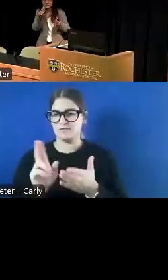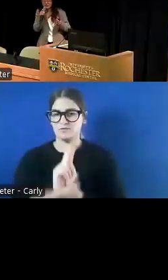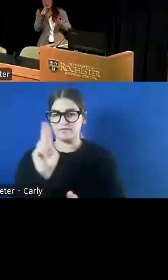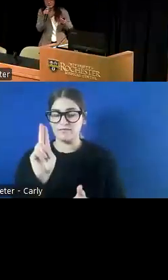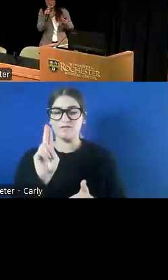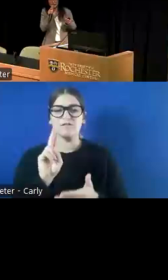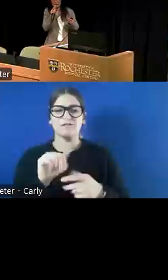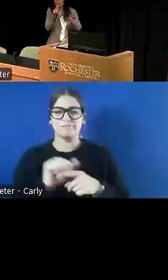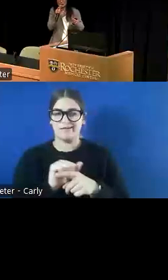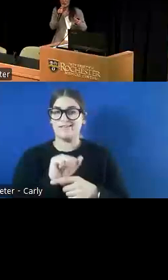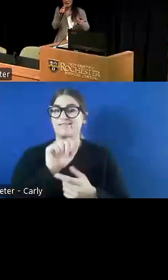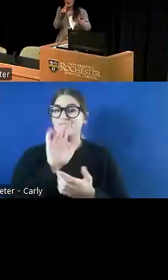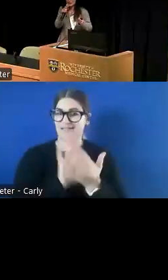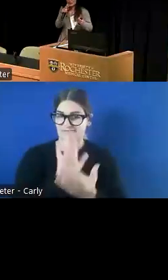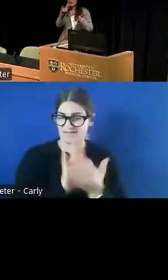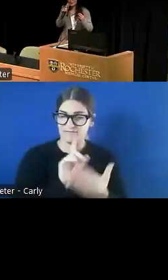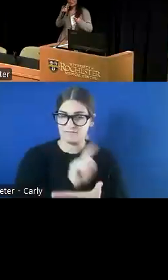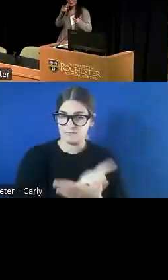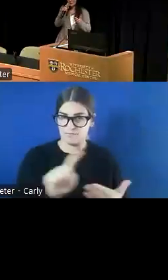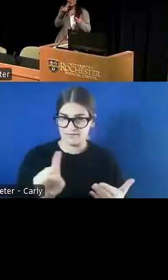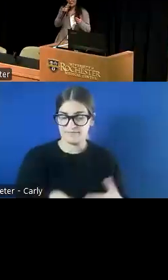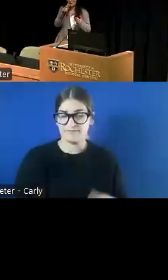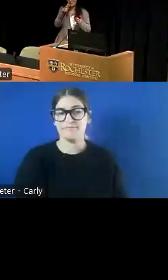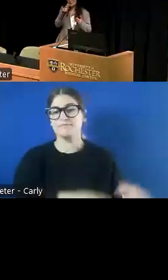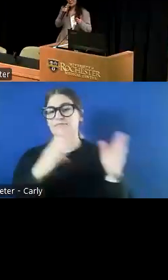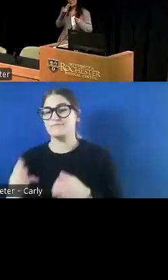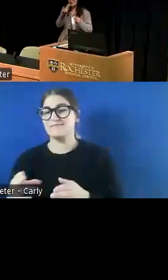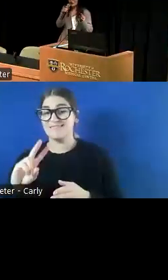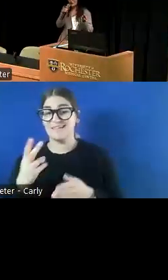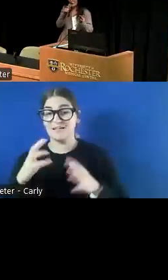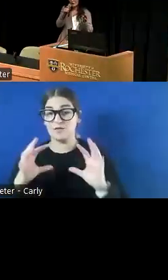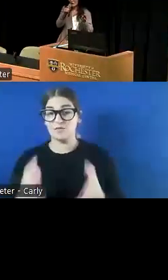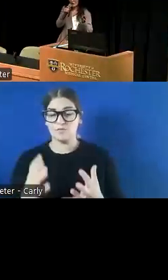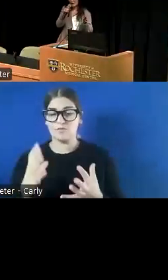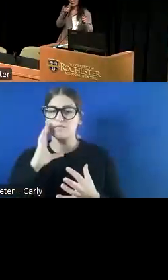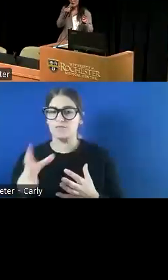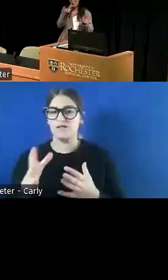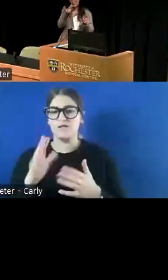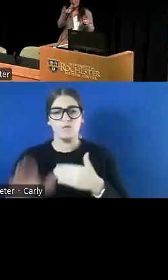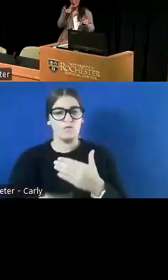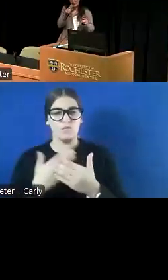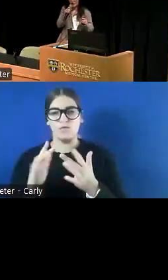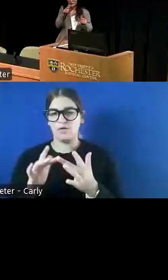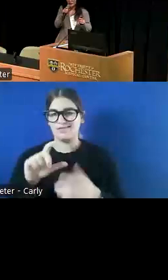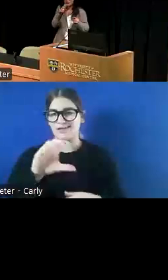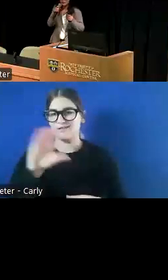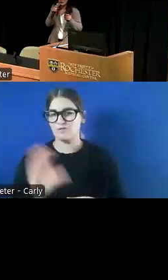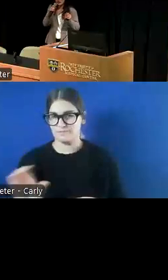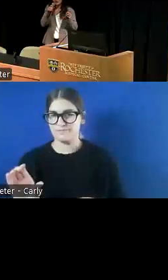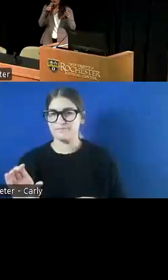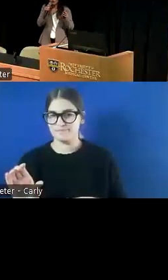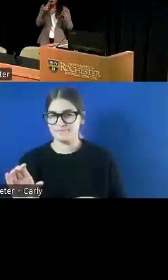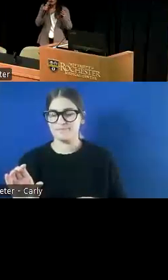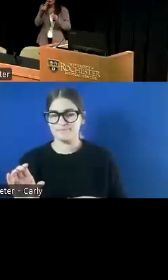reflection exercises together for a week. And then another group of chaplains will do it all online over Zoom. And